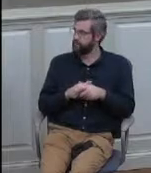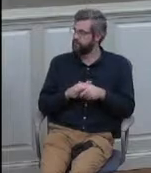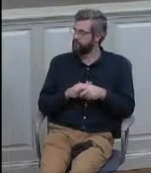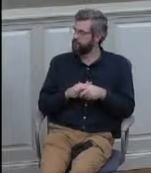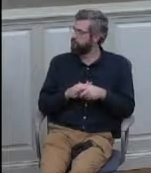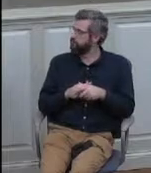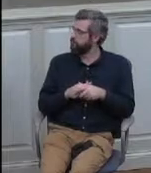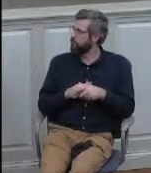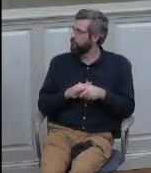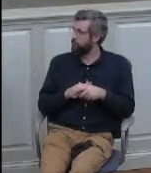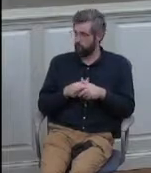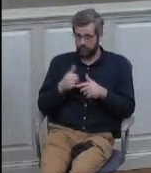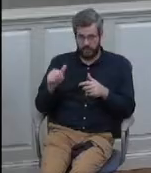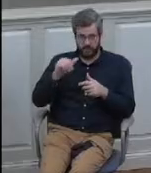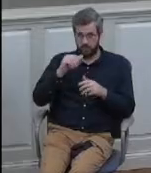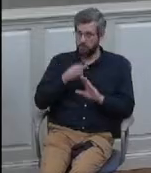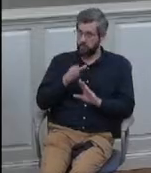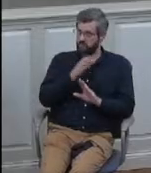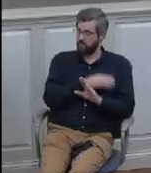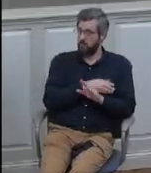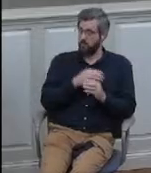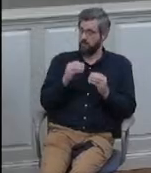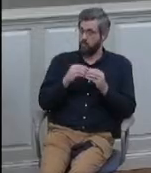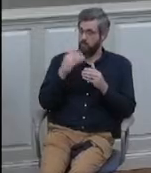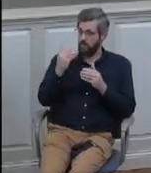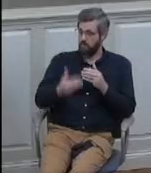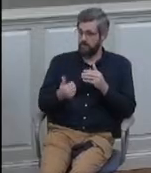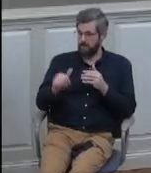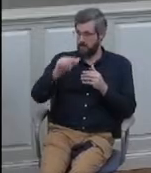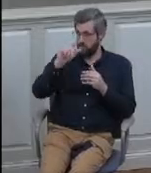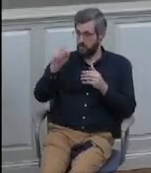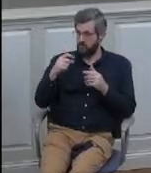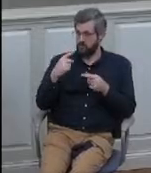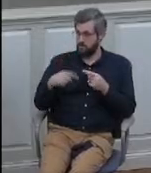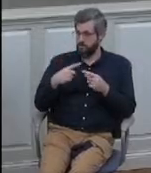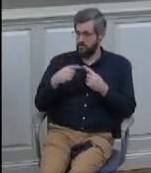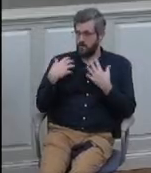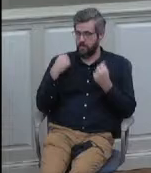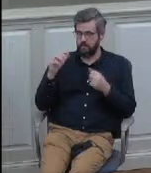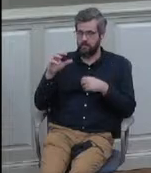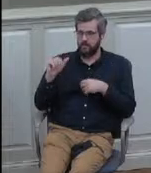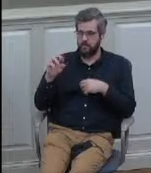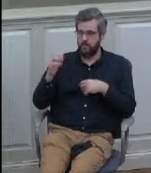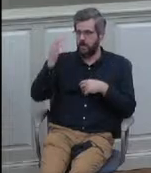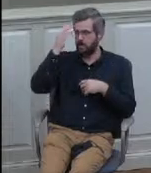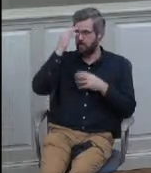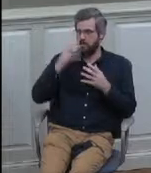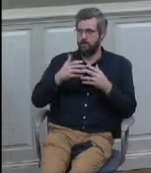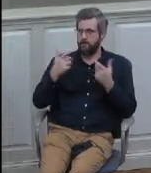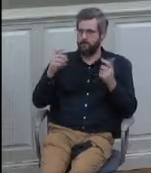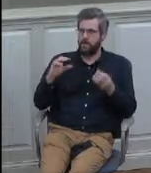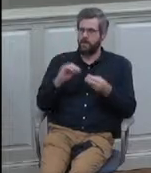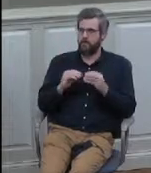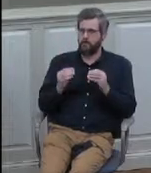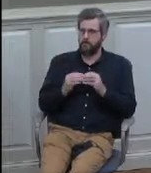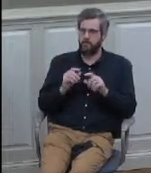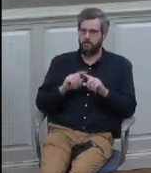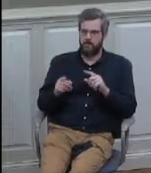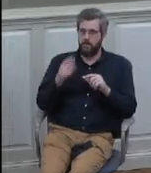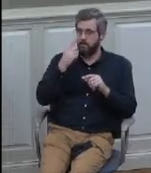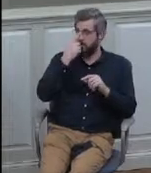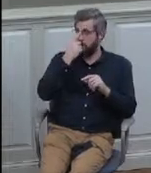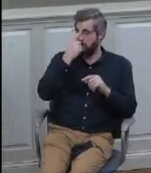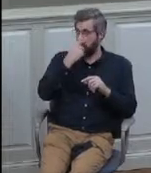So any questions before I go on, any questions on the health care? I know that's a pretty significant number, but like I said,